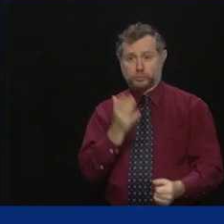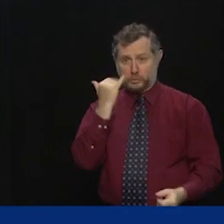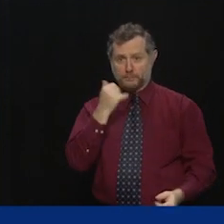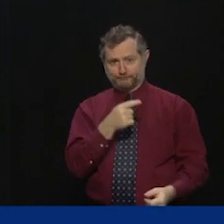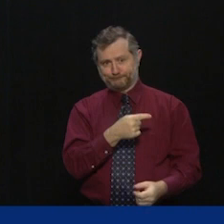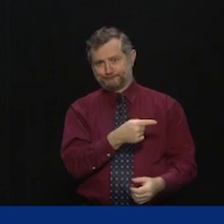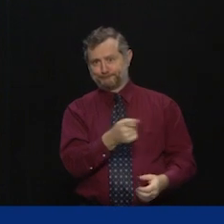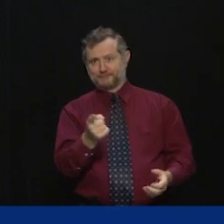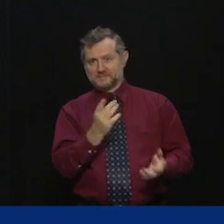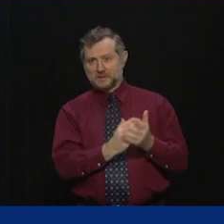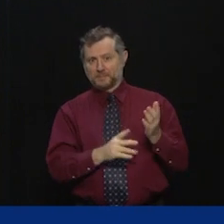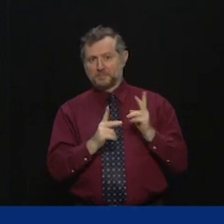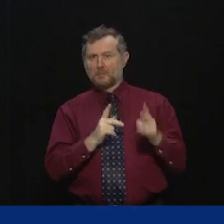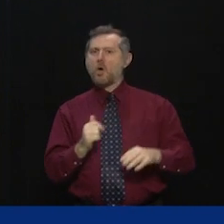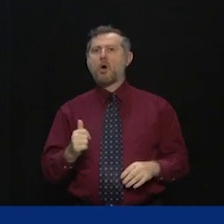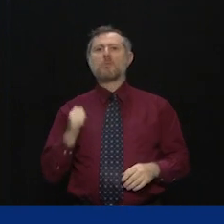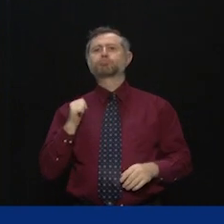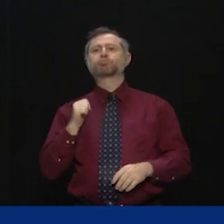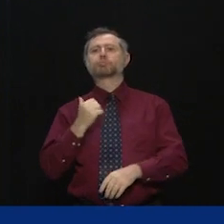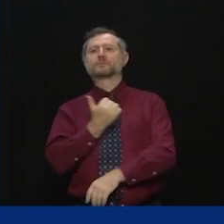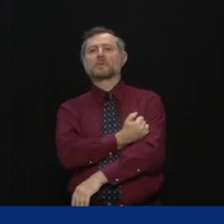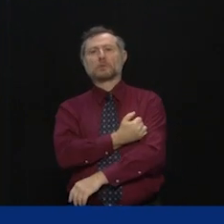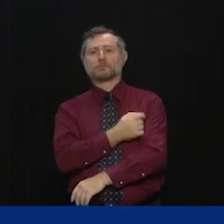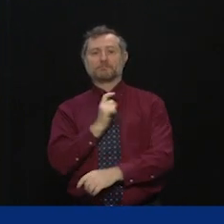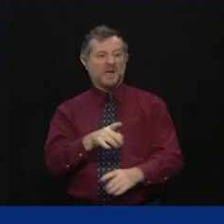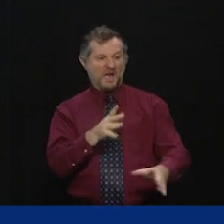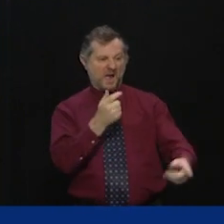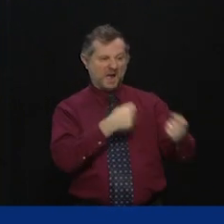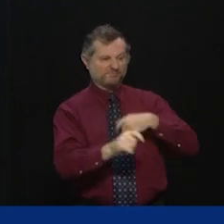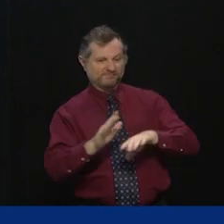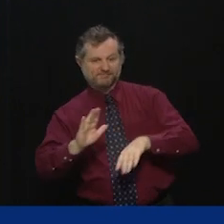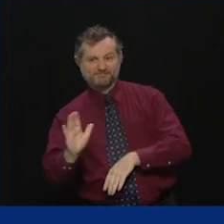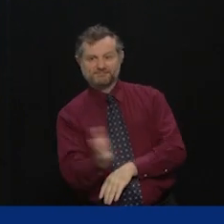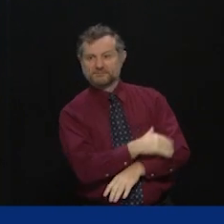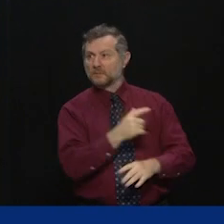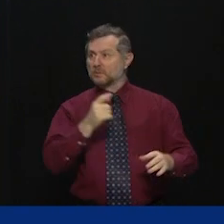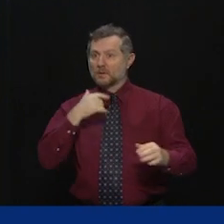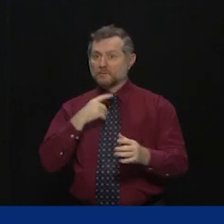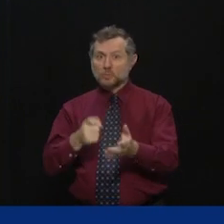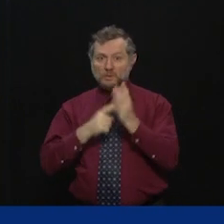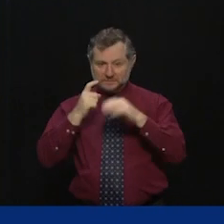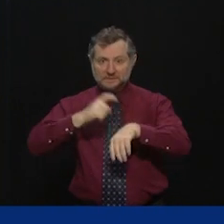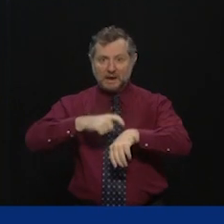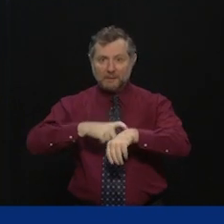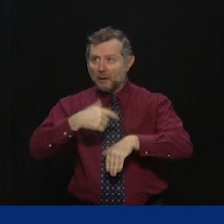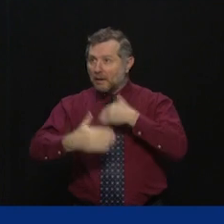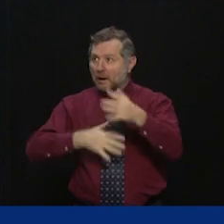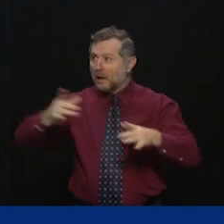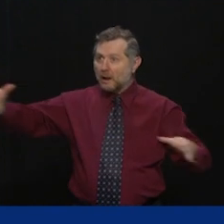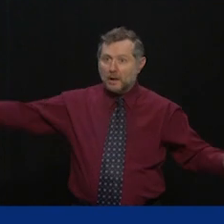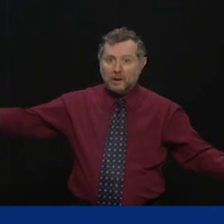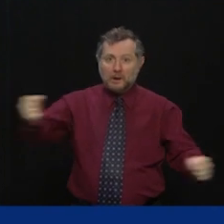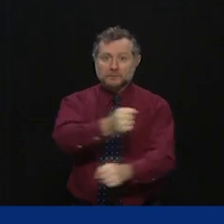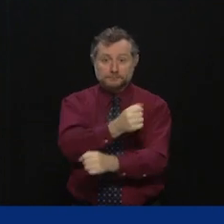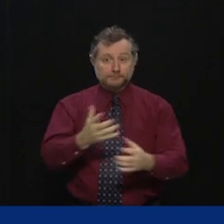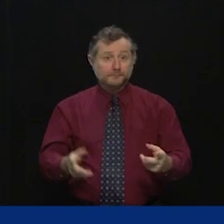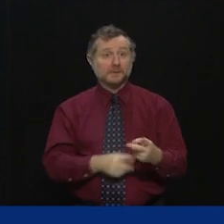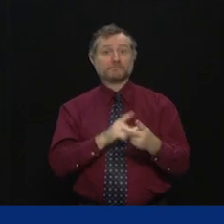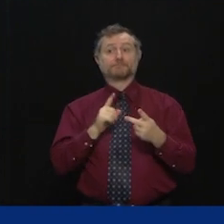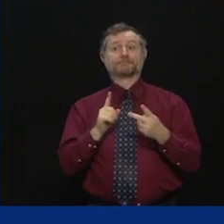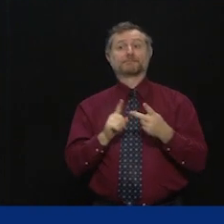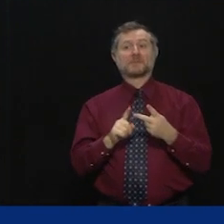down the road to put replacement medical personnel in place? And vaguely related, is your necklace, if you talk about it, does it say